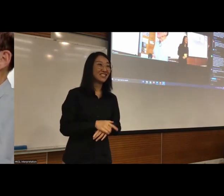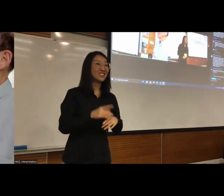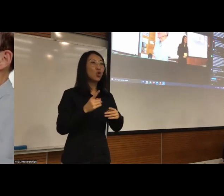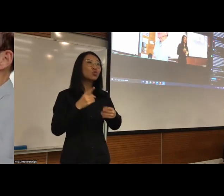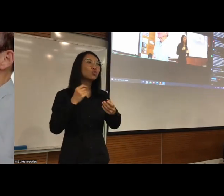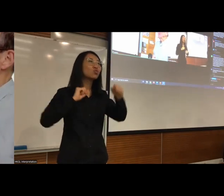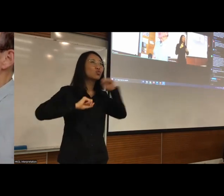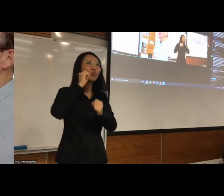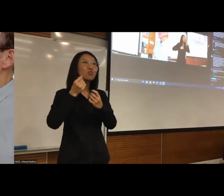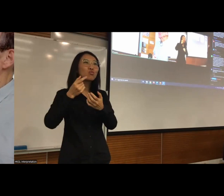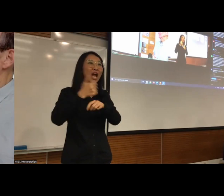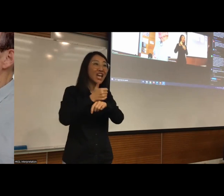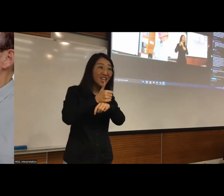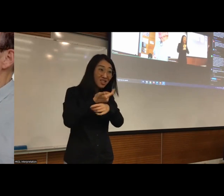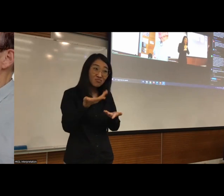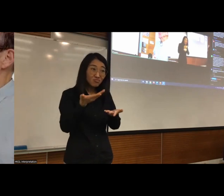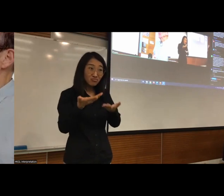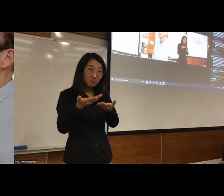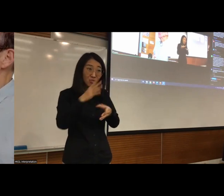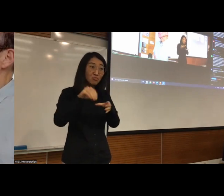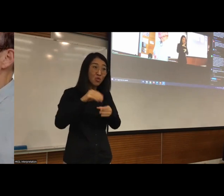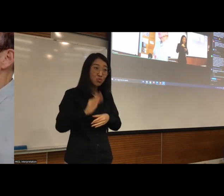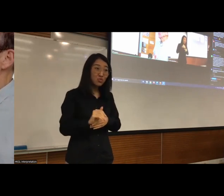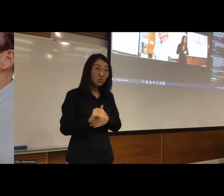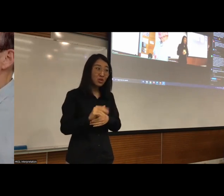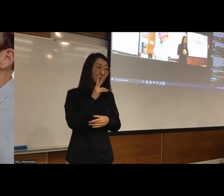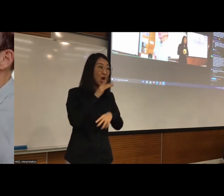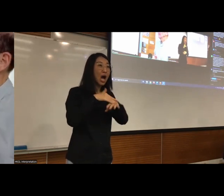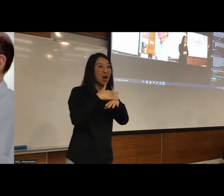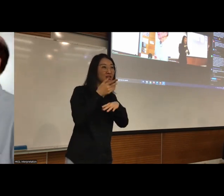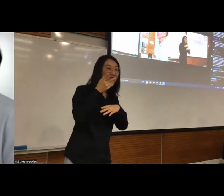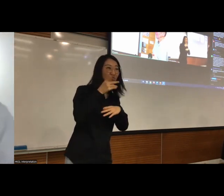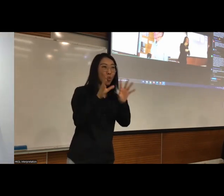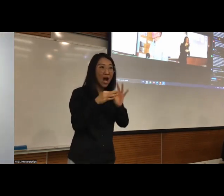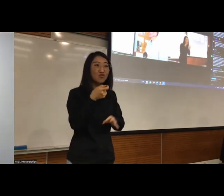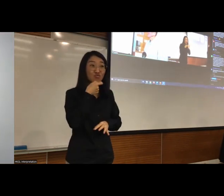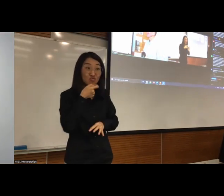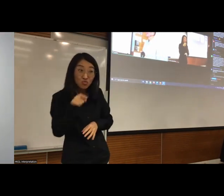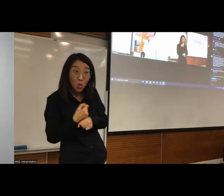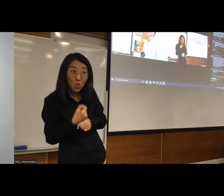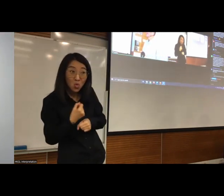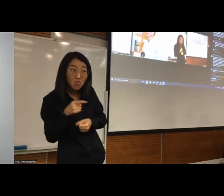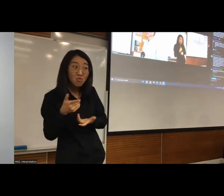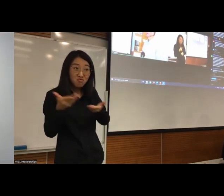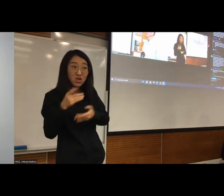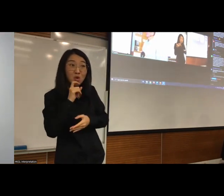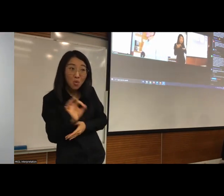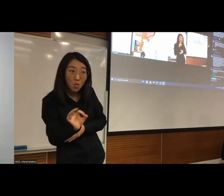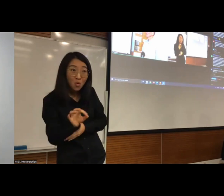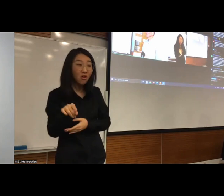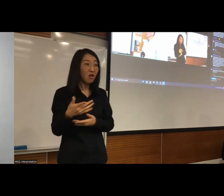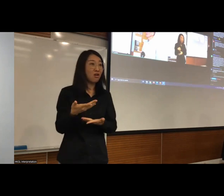come into play. You just mentioned motivation, and I'm thinking about a case in Hong Kong when I'm not sure whether